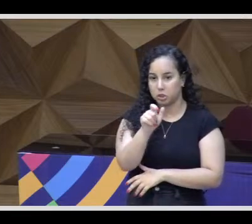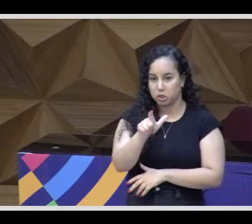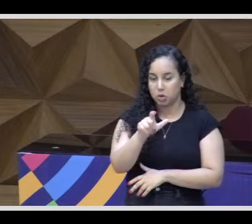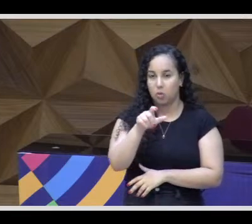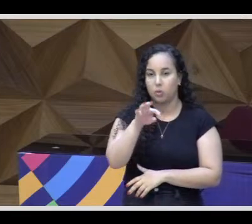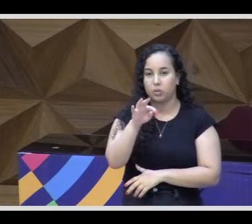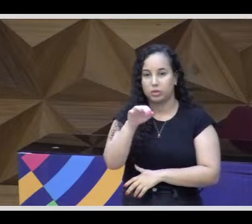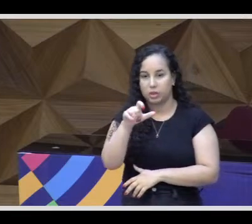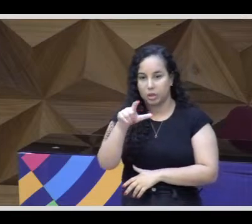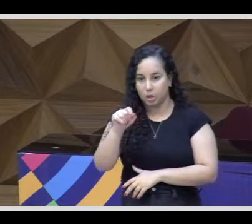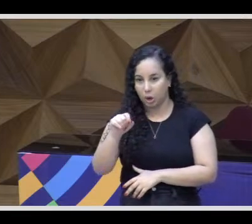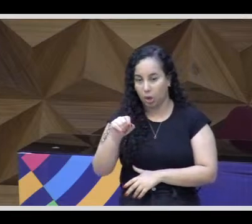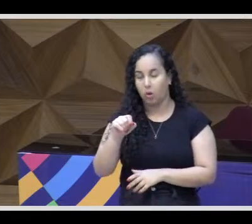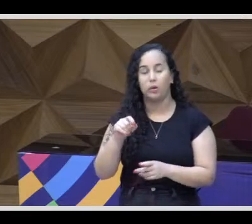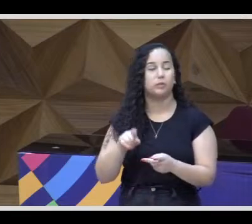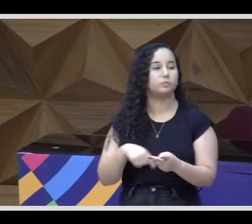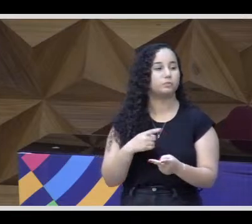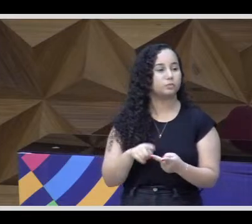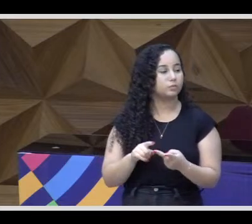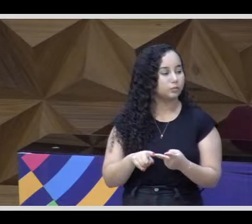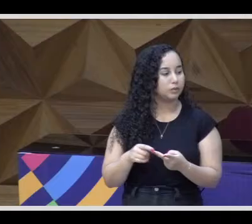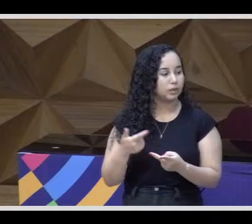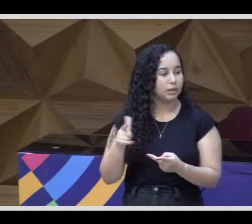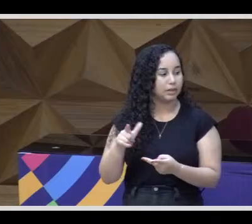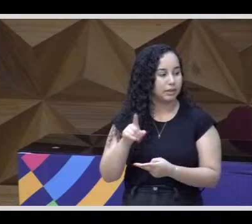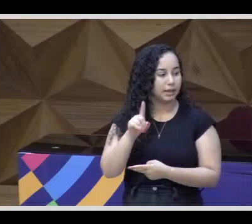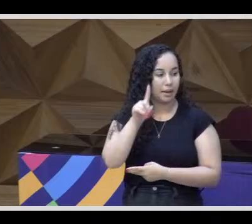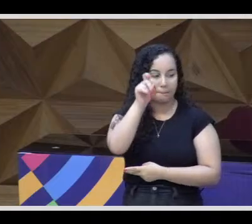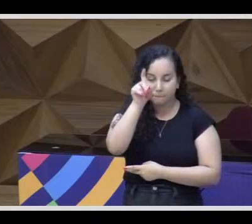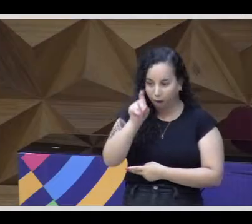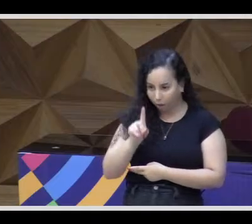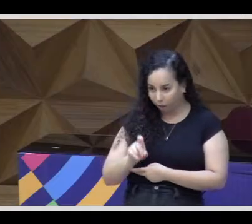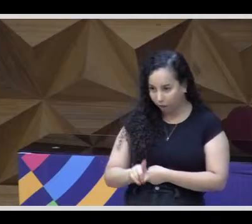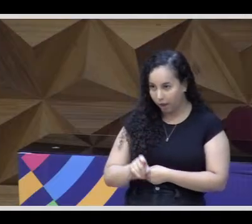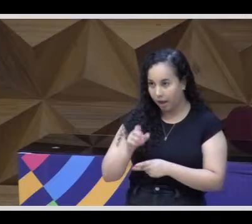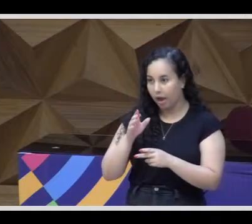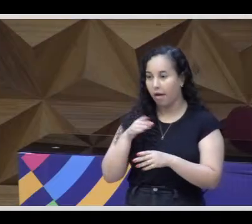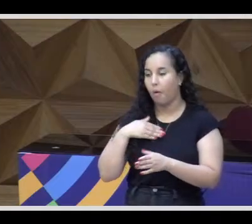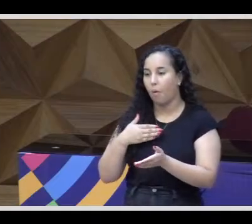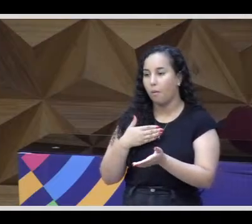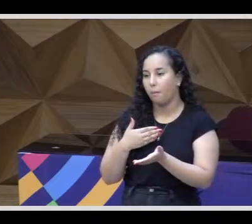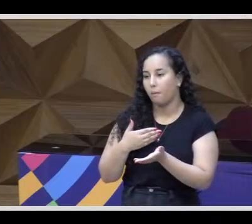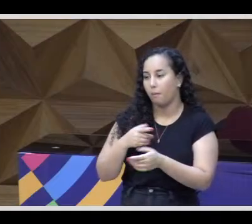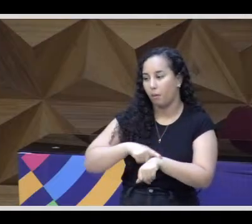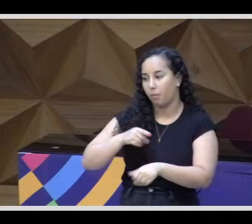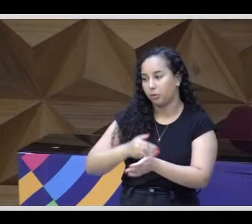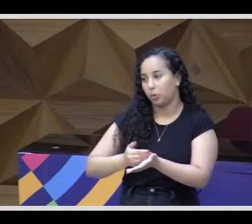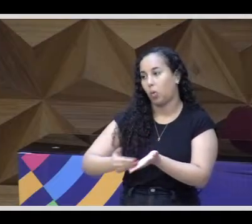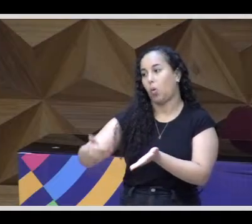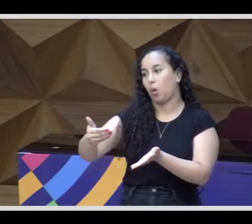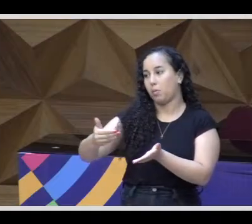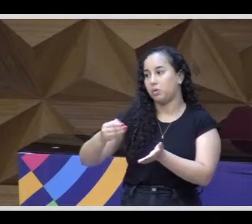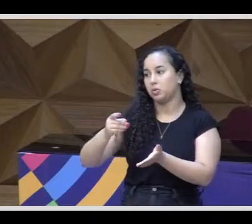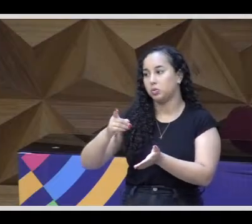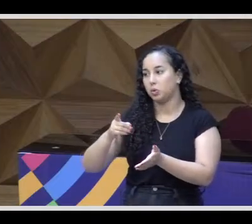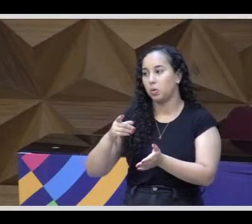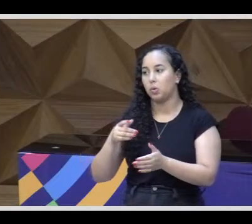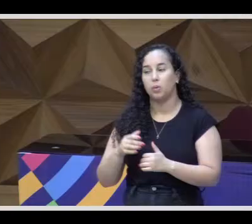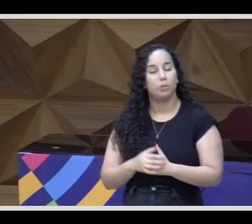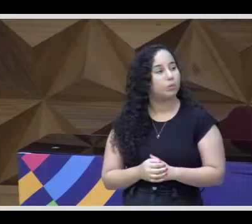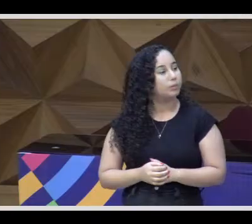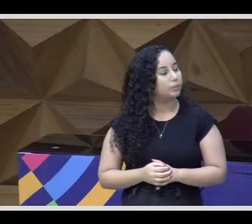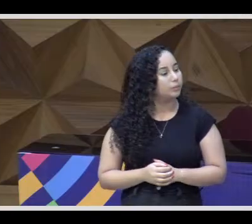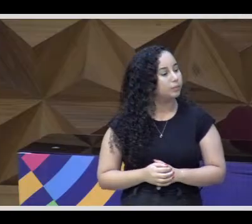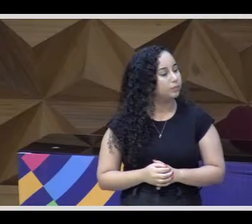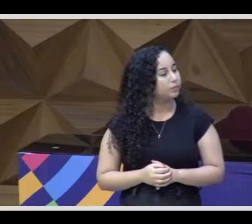show, and this dotted line is the moment where the TV show started. We use a synthetic control model